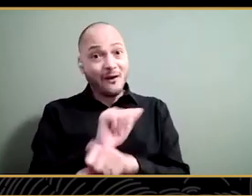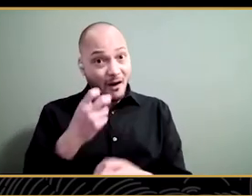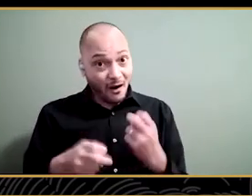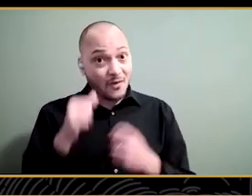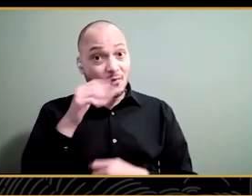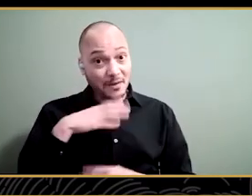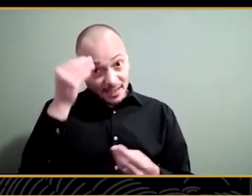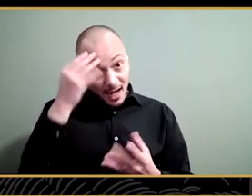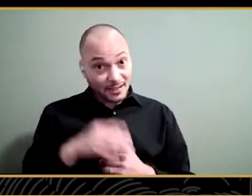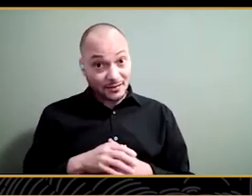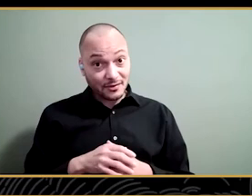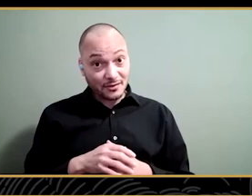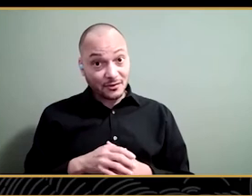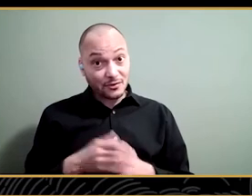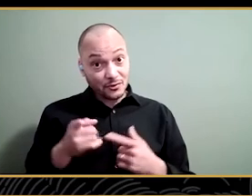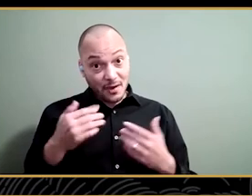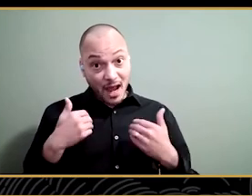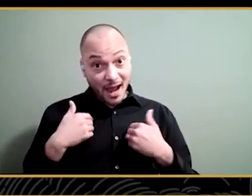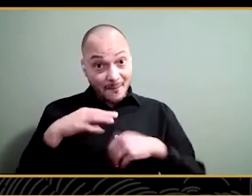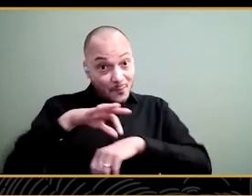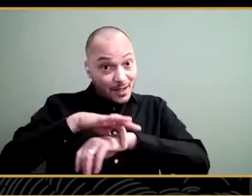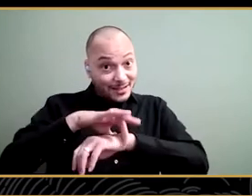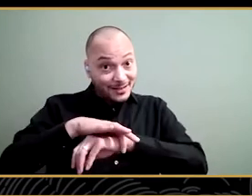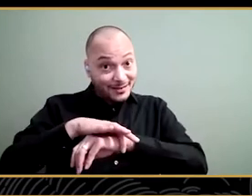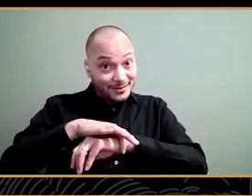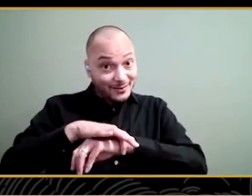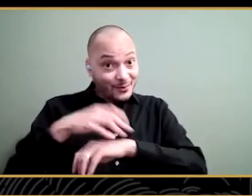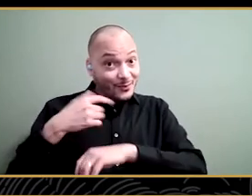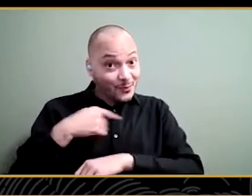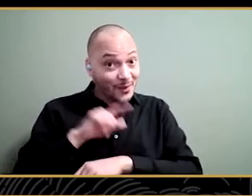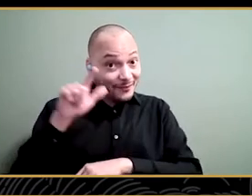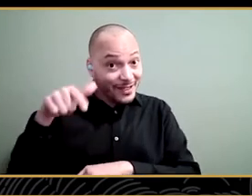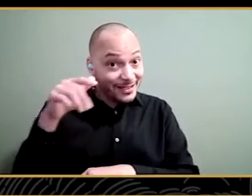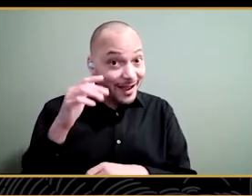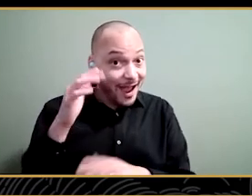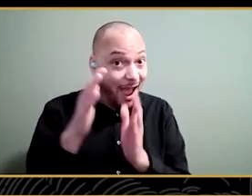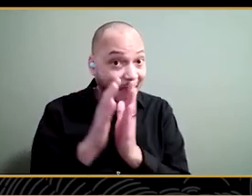tell us Do you have bracelets? We eventually ask